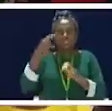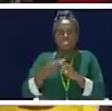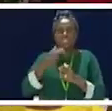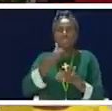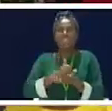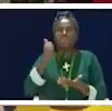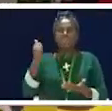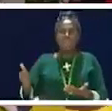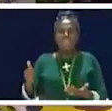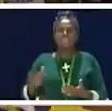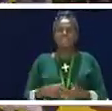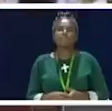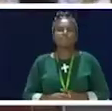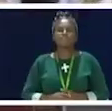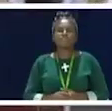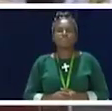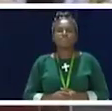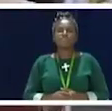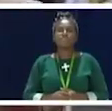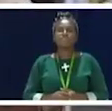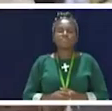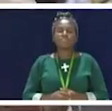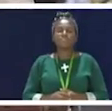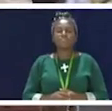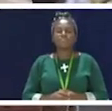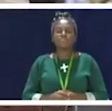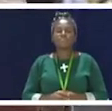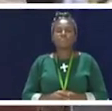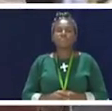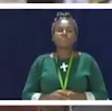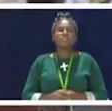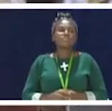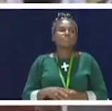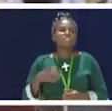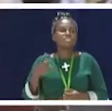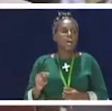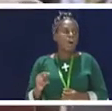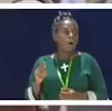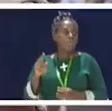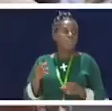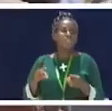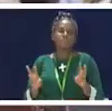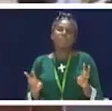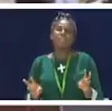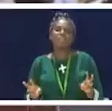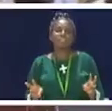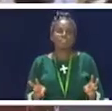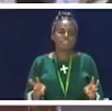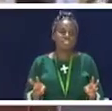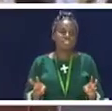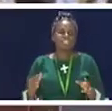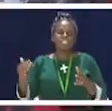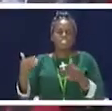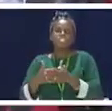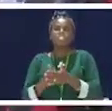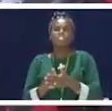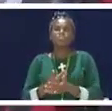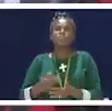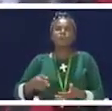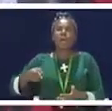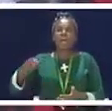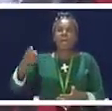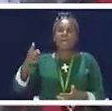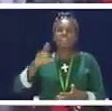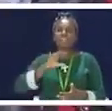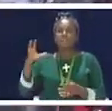Jesus. I am pressing on that upward way. New height